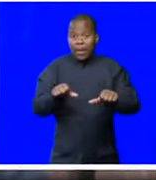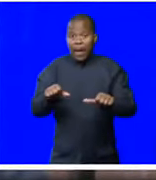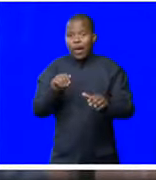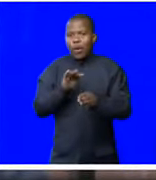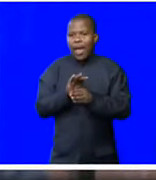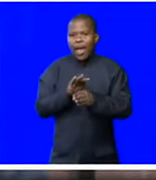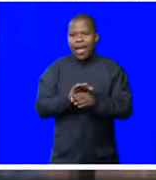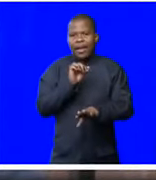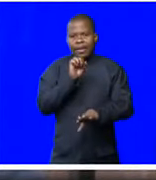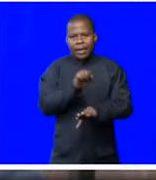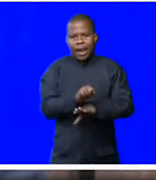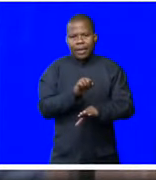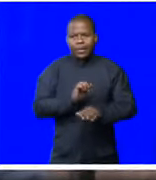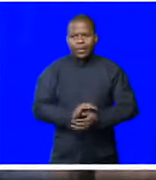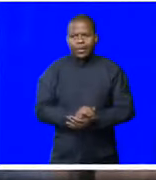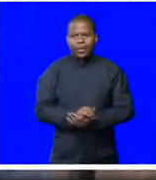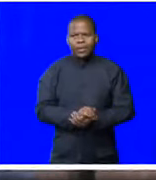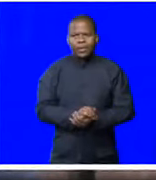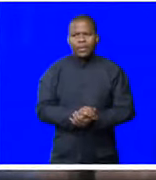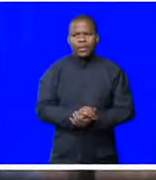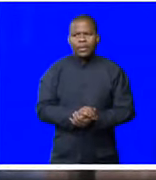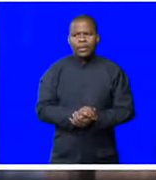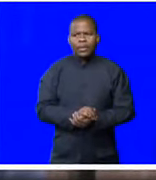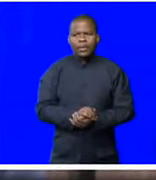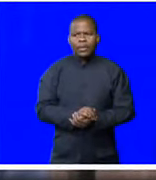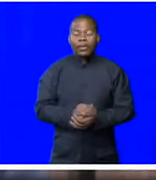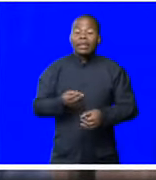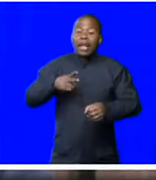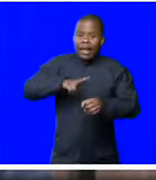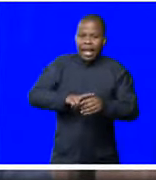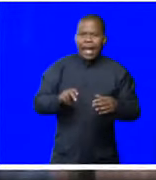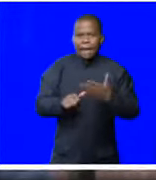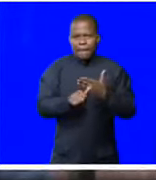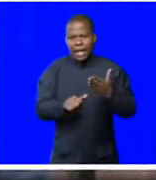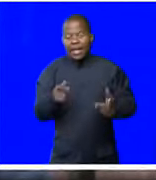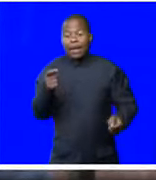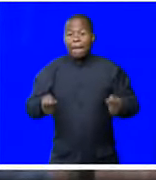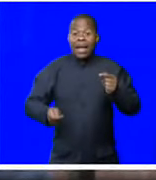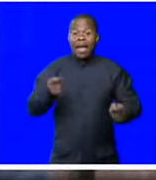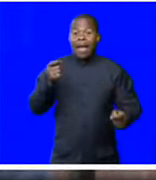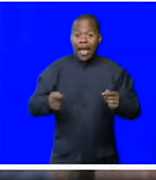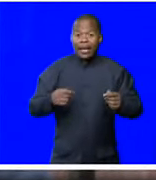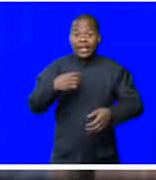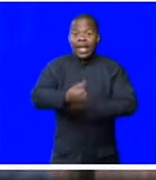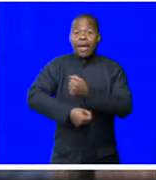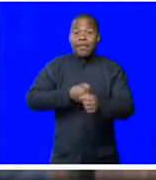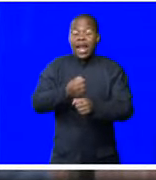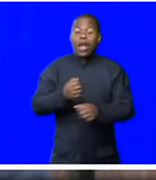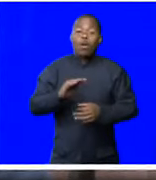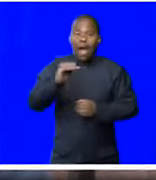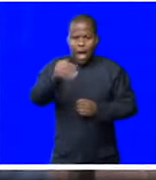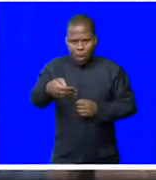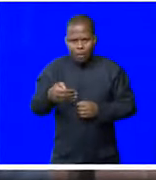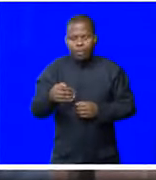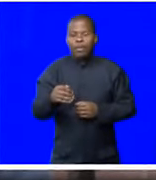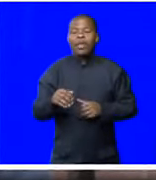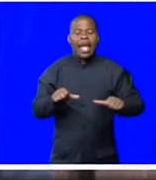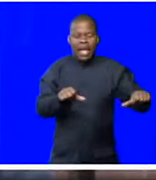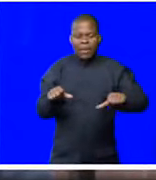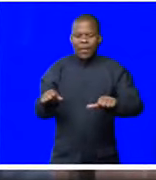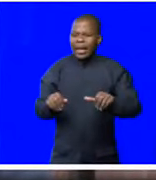ngale system lensha lesidabe sisebenta ngayo kutawuthi kuqala umnyaka lotako kubo